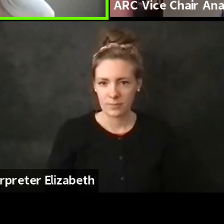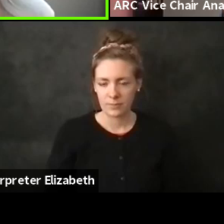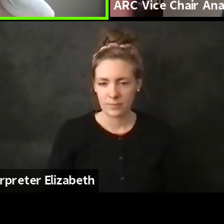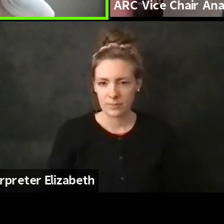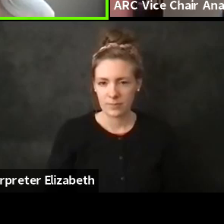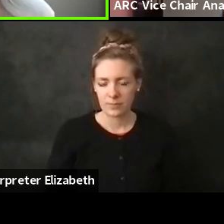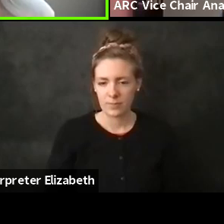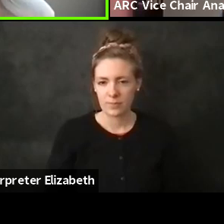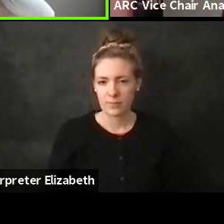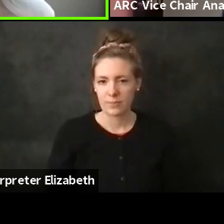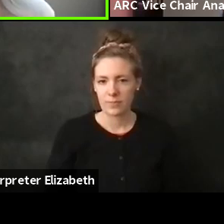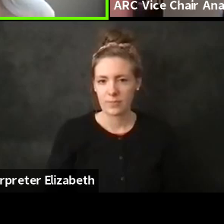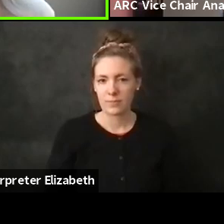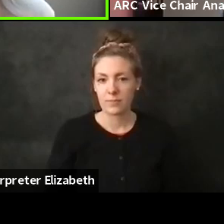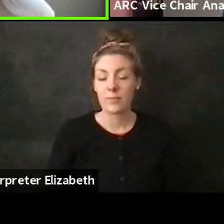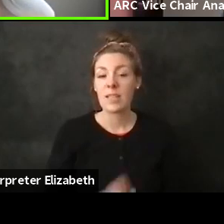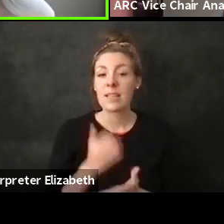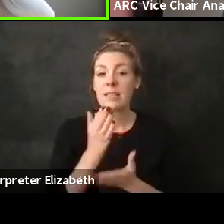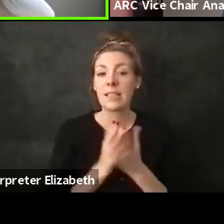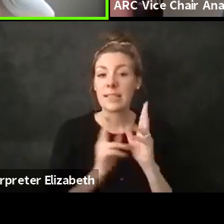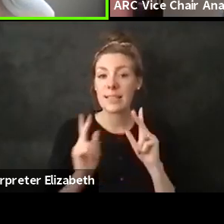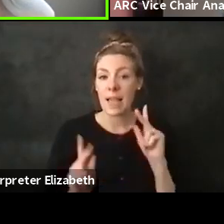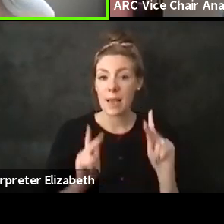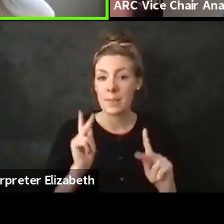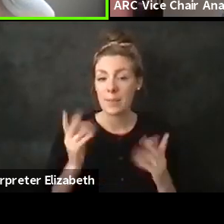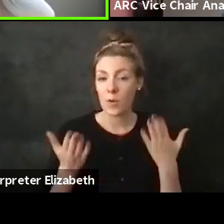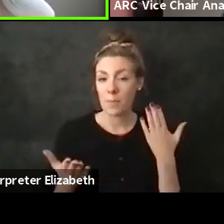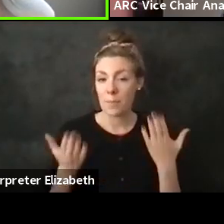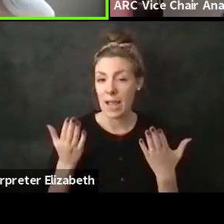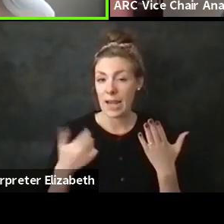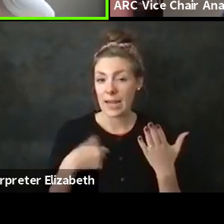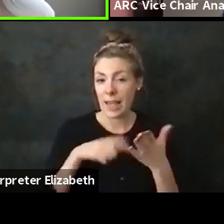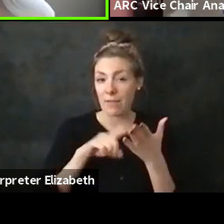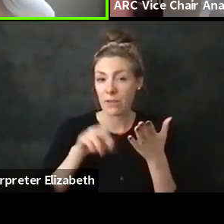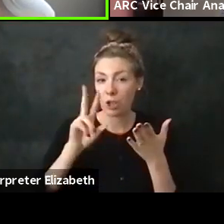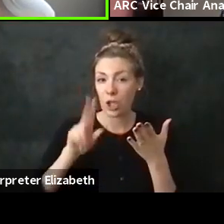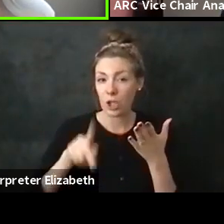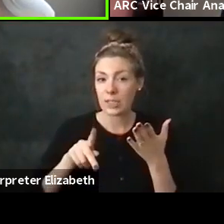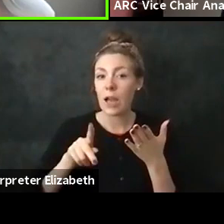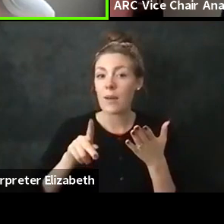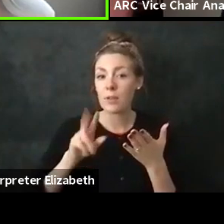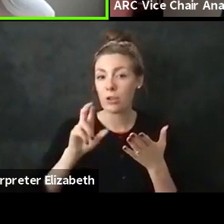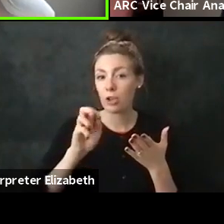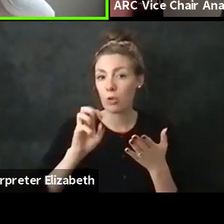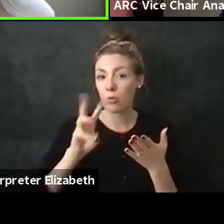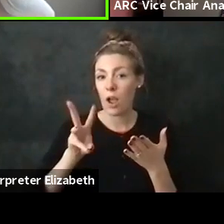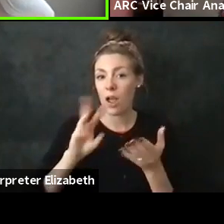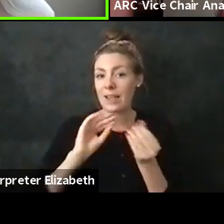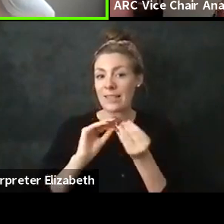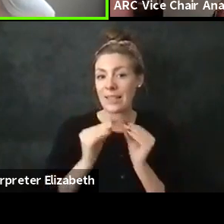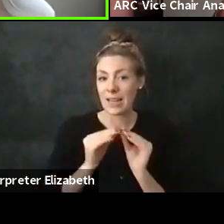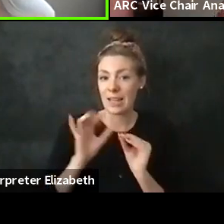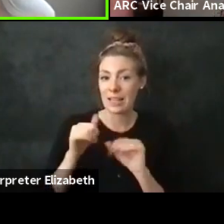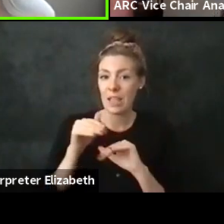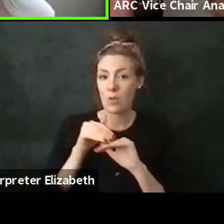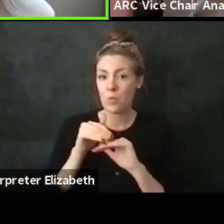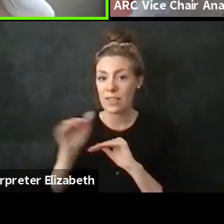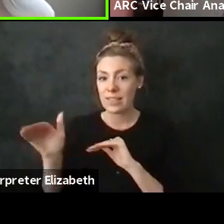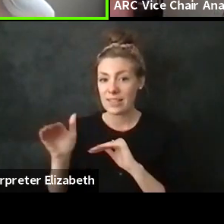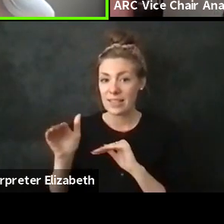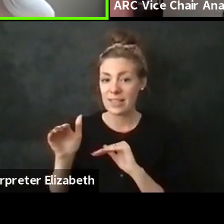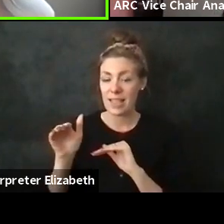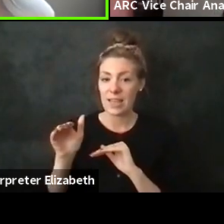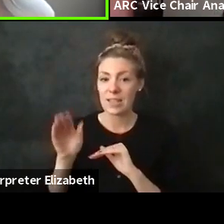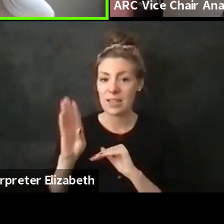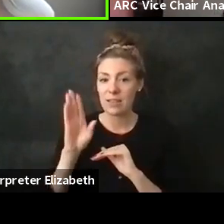So some folks may have looked up the raw data that was sent out